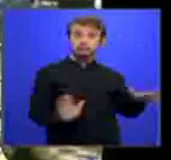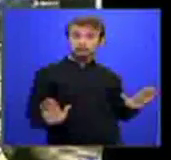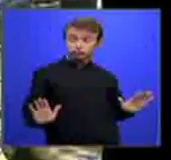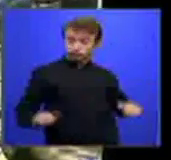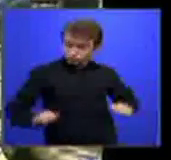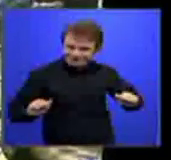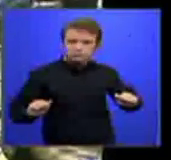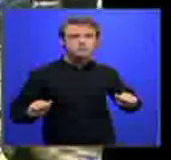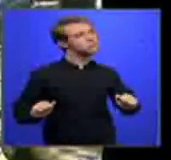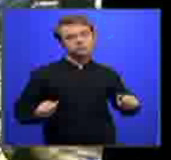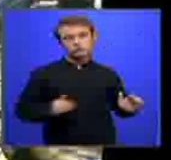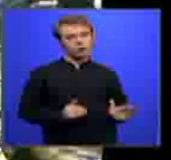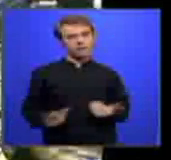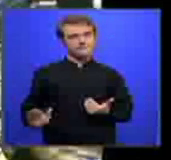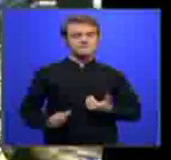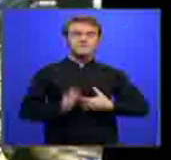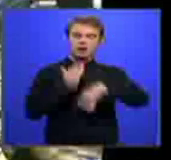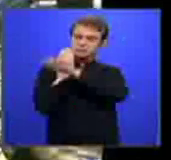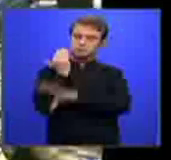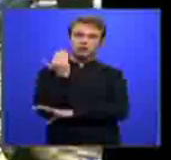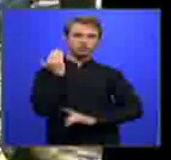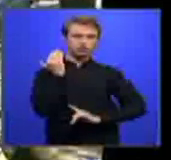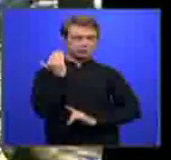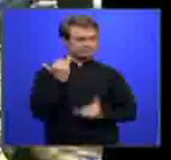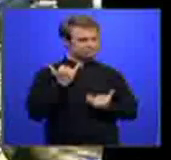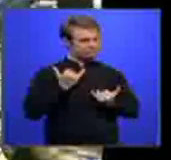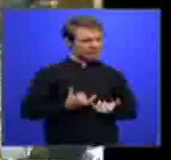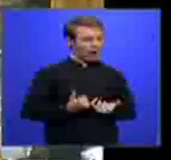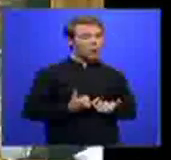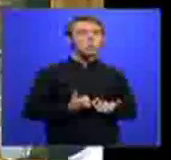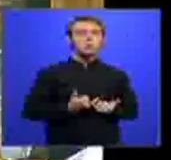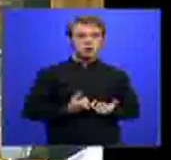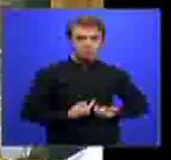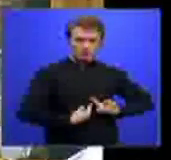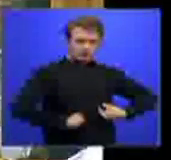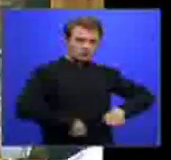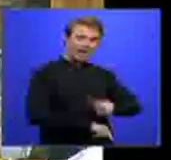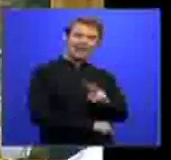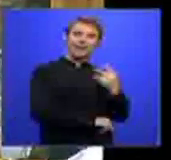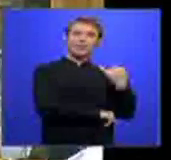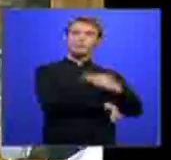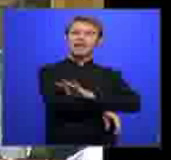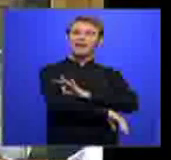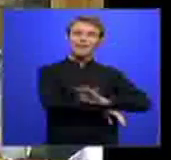Which forces the state to pay more for land than the actual value.